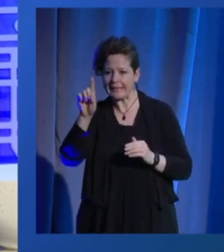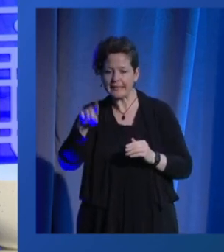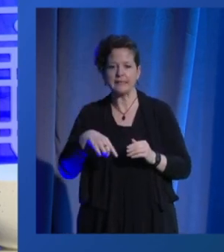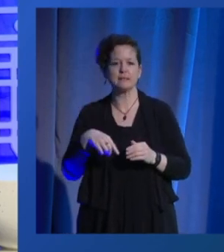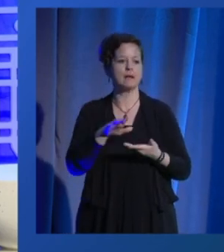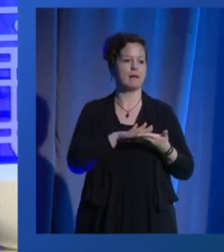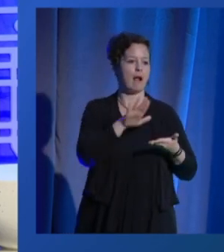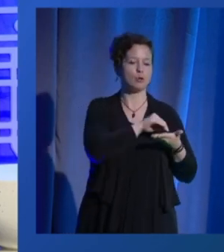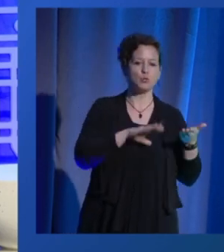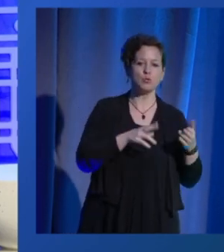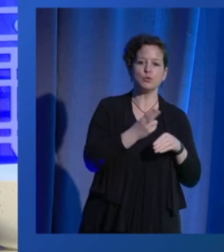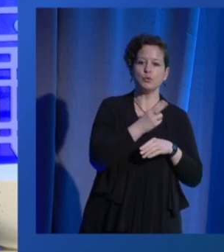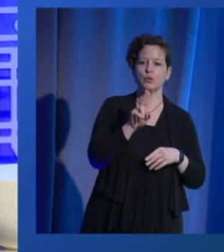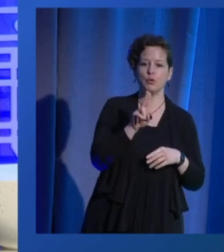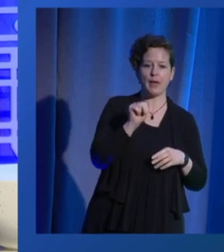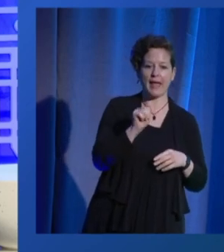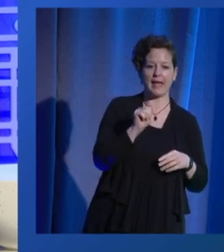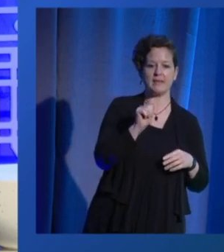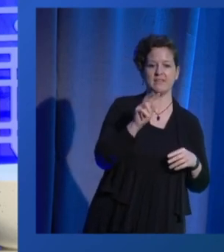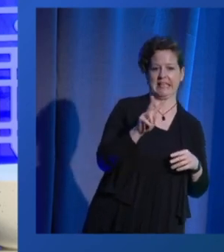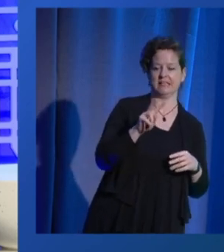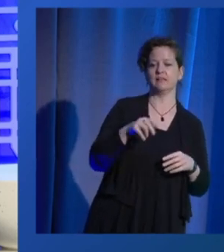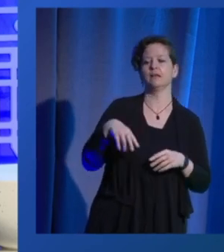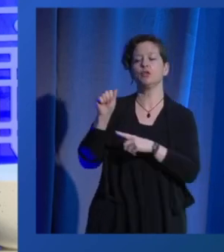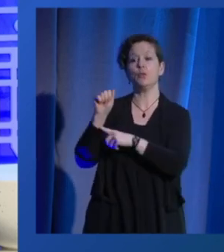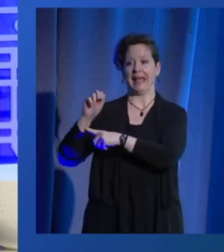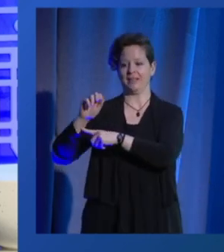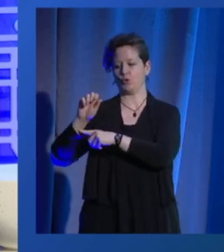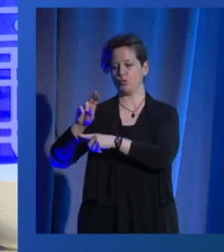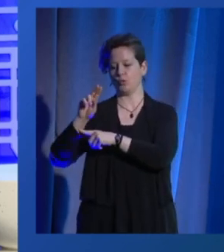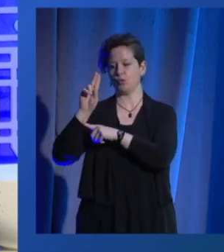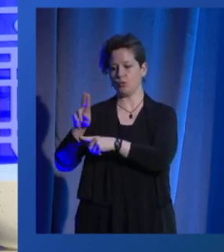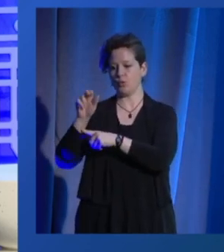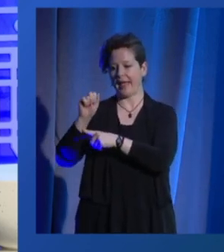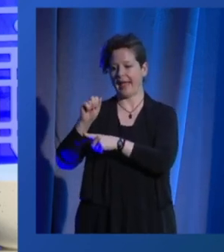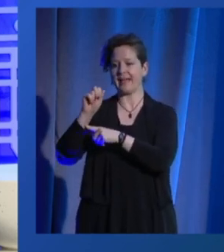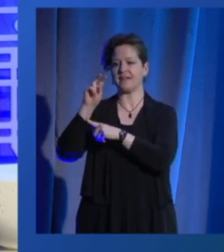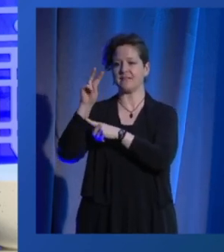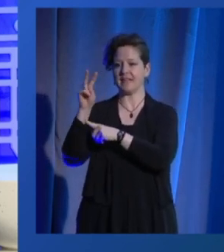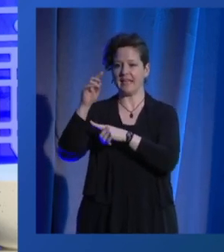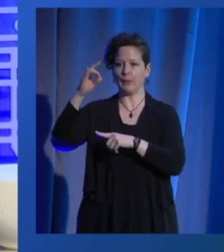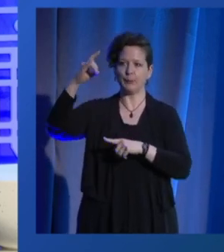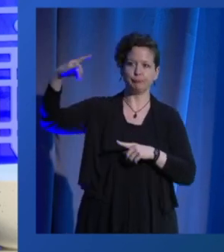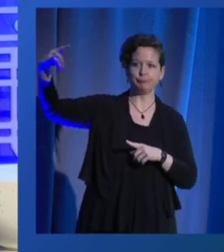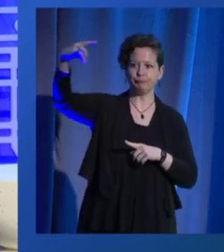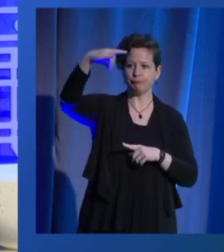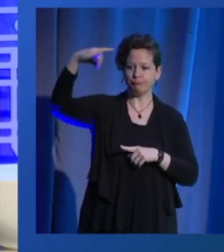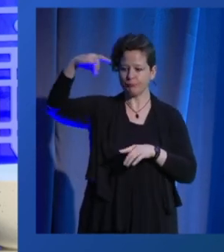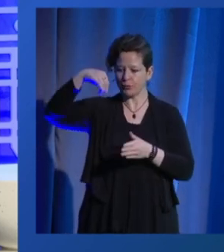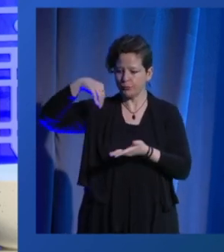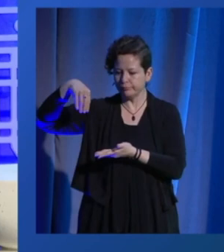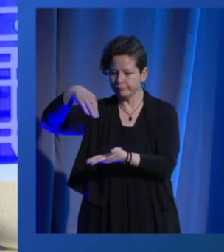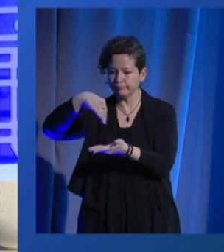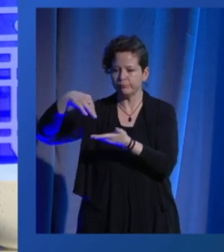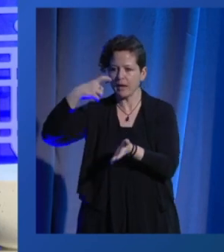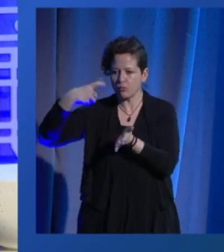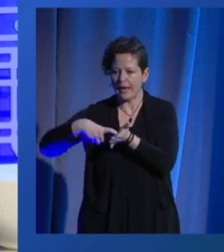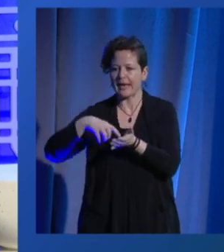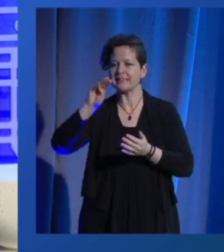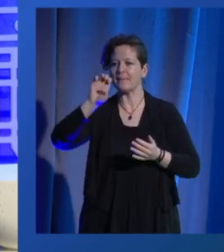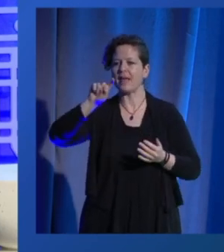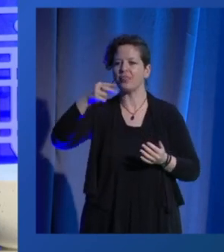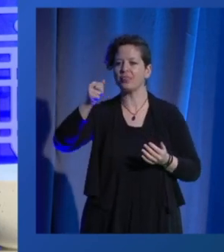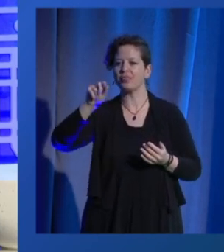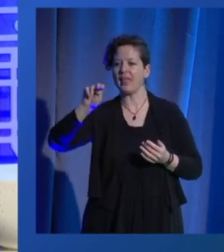and college students using uavs to look for methane by detecting changes in vegetation one of the things that you hear the